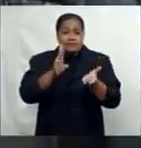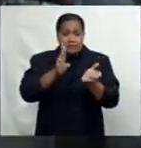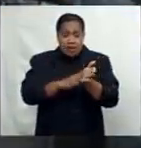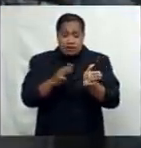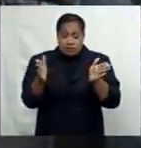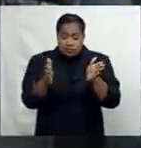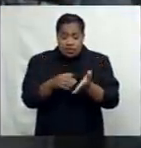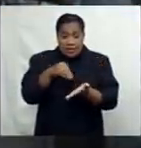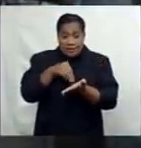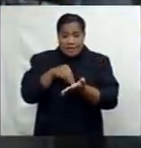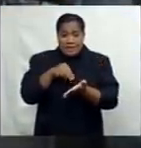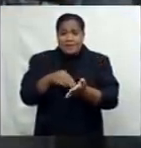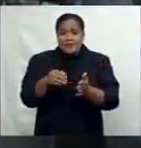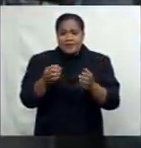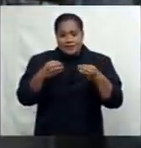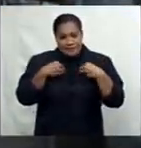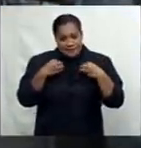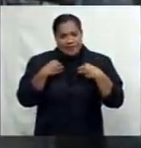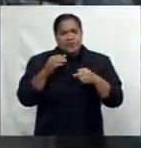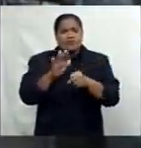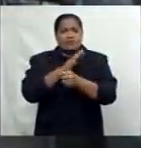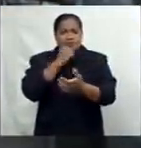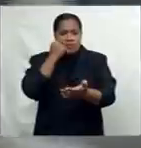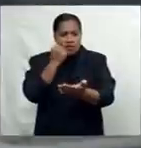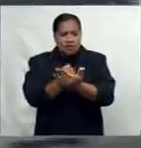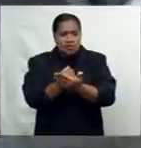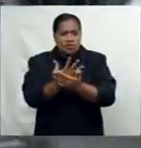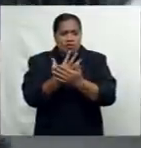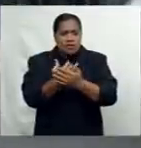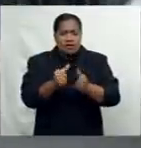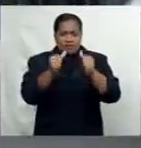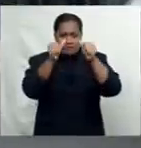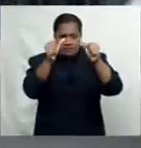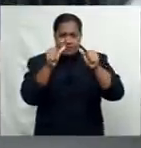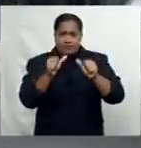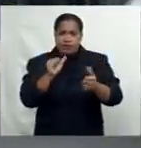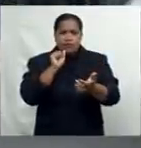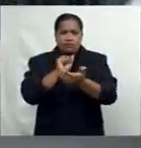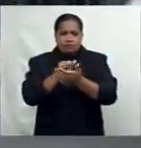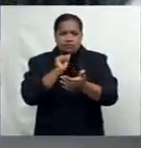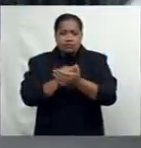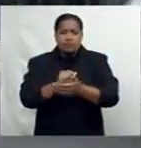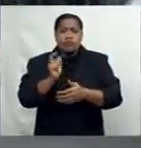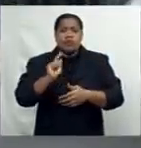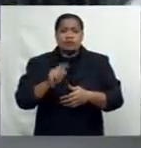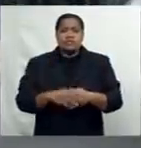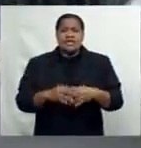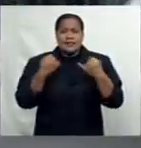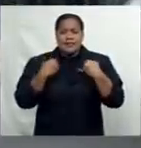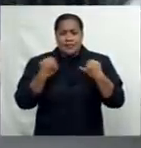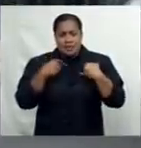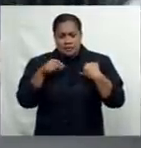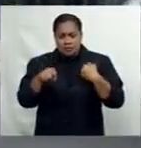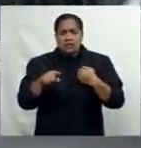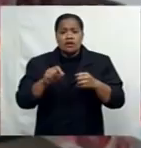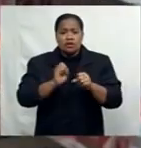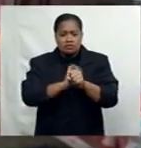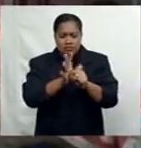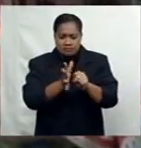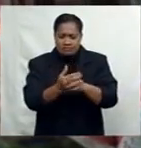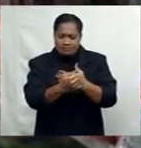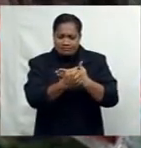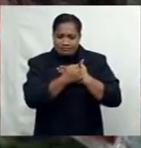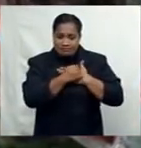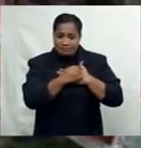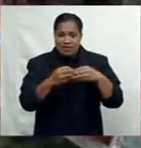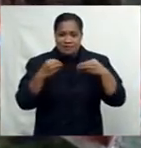in ensuring the posters are well placed and displayed in promoting and implementing COVID-safe business operations.